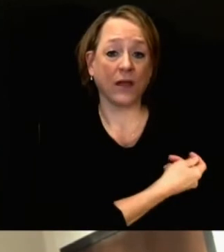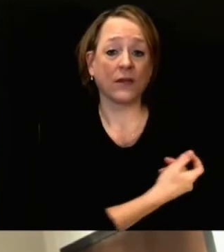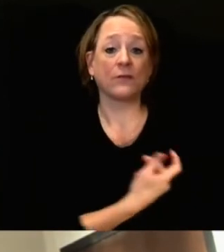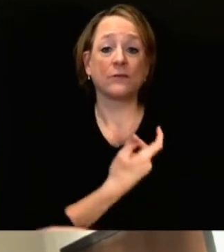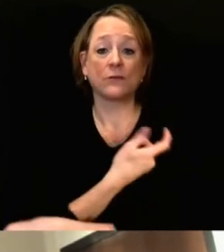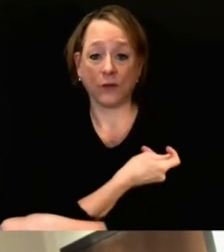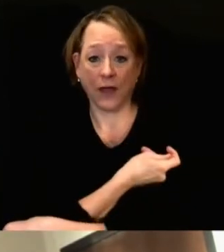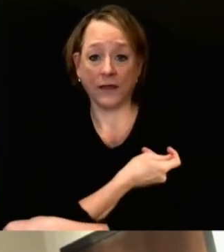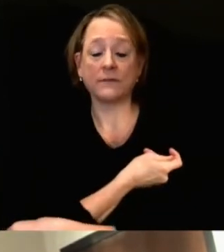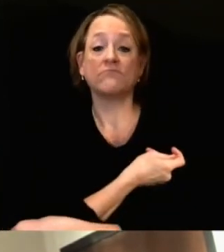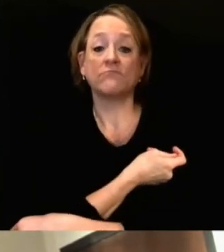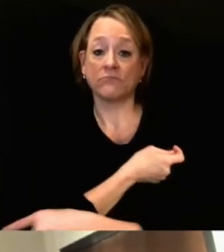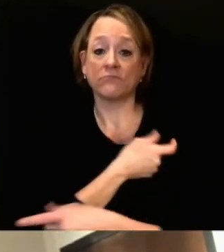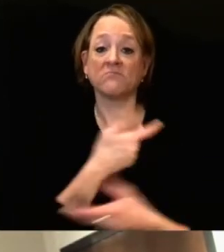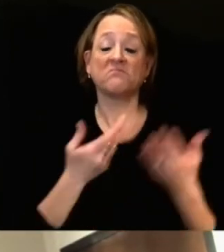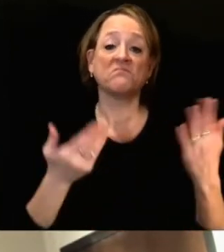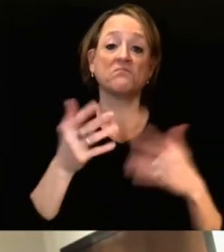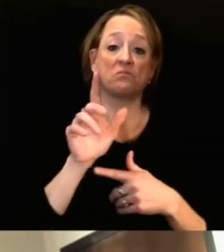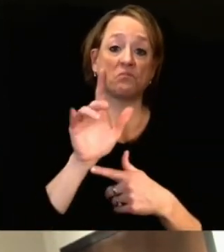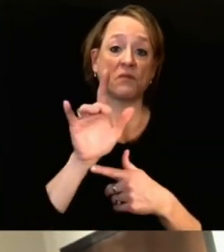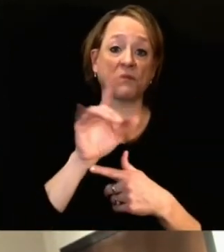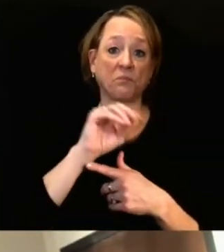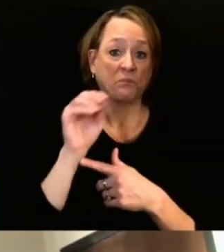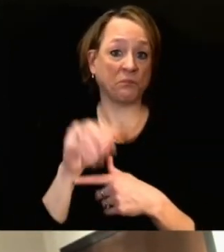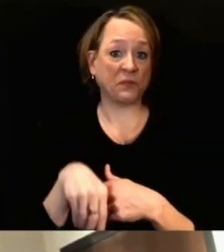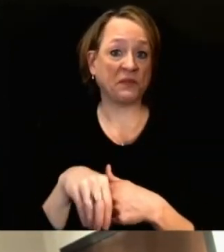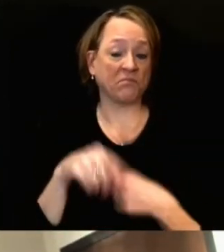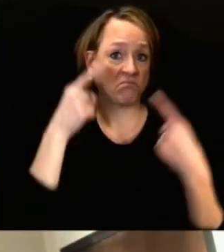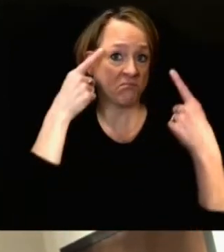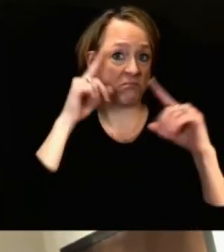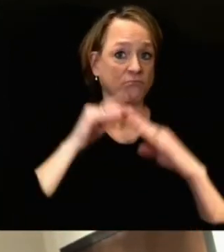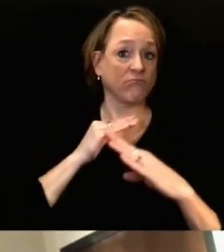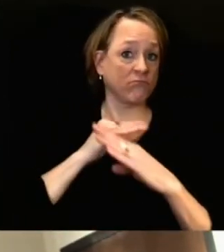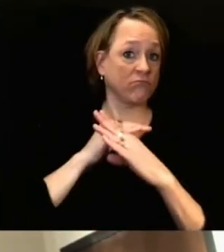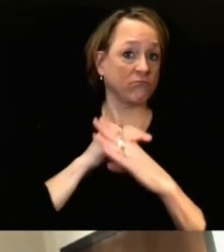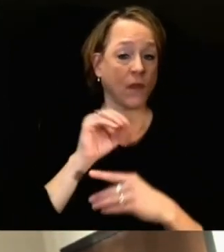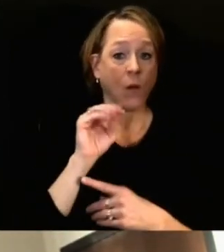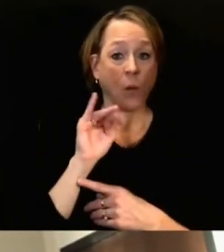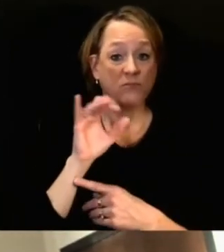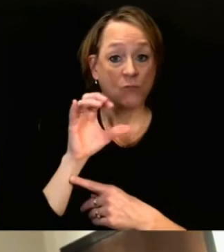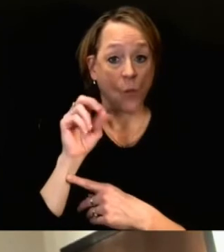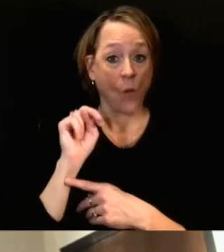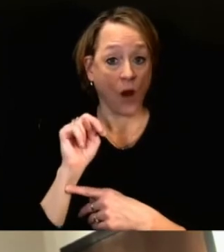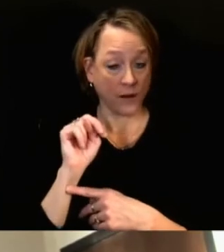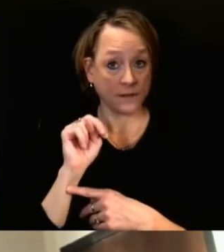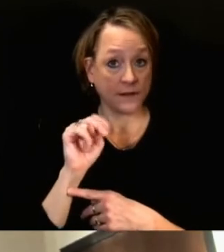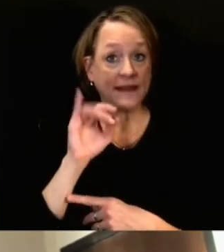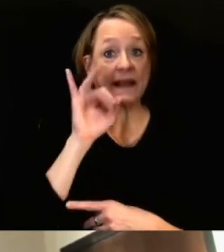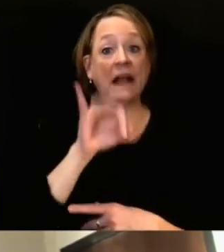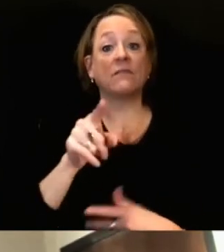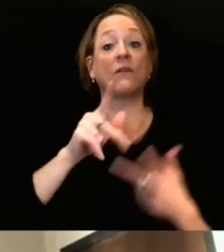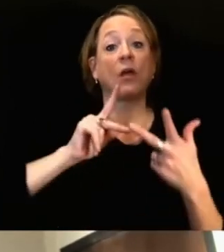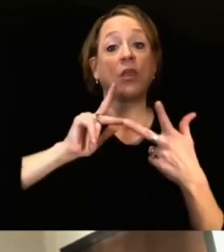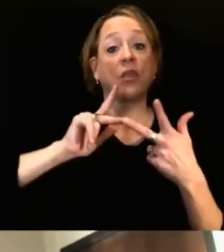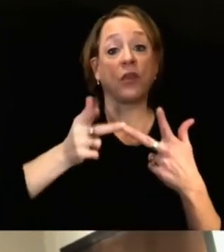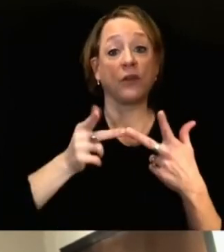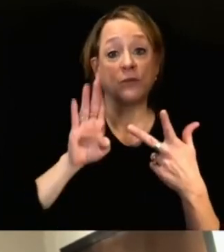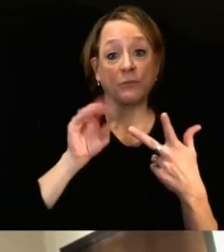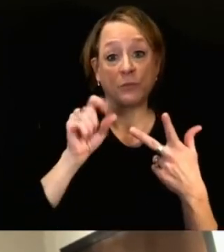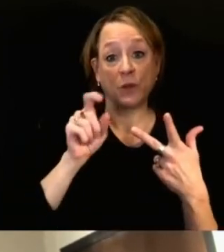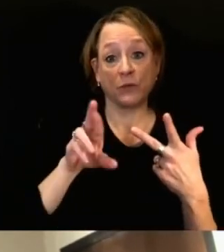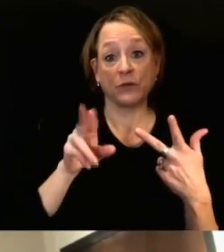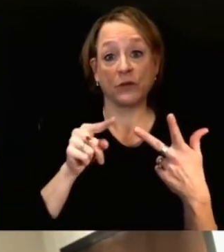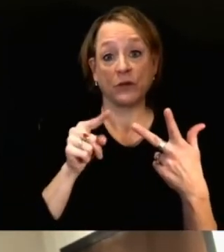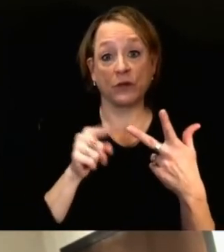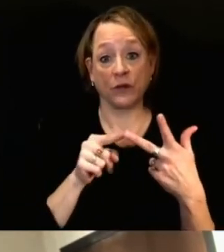but a booster dose of the same vaccine or one of the mRNAs can take the level of protection back up to over 70%.